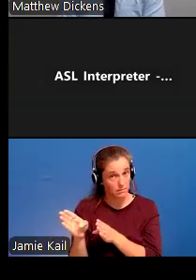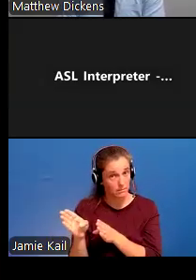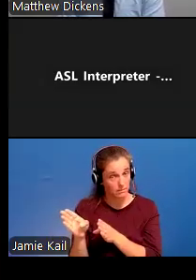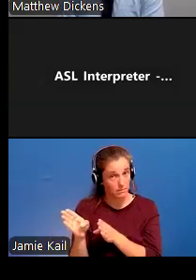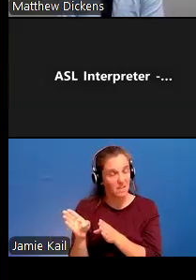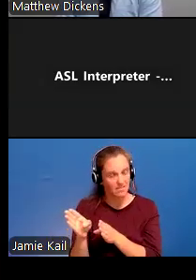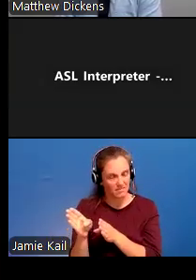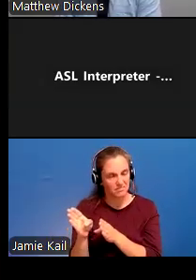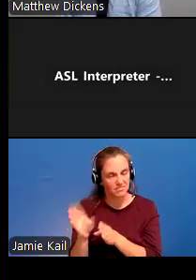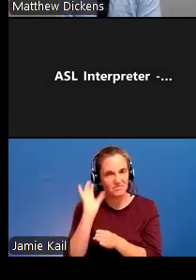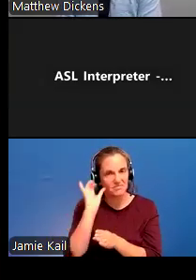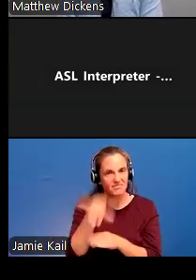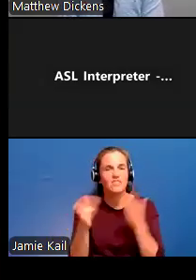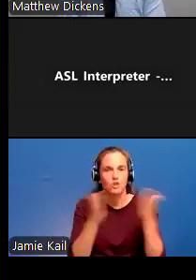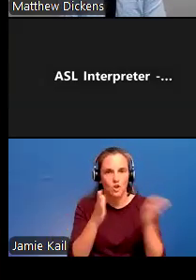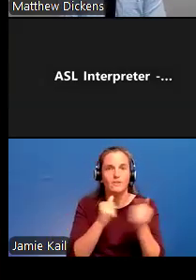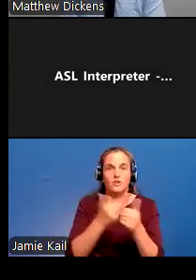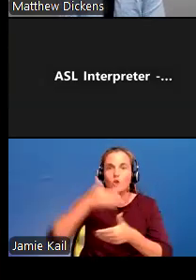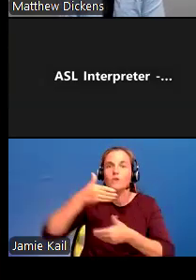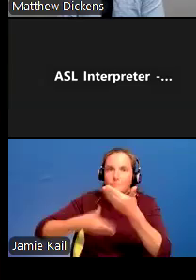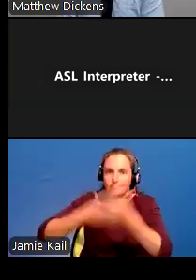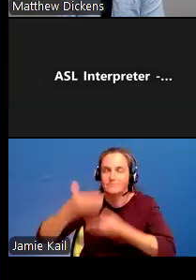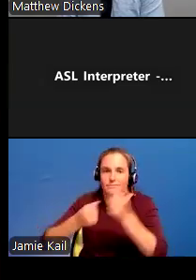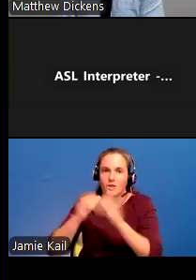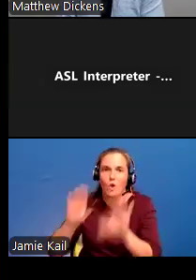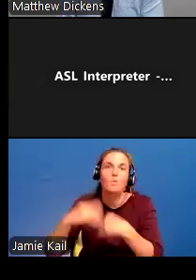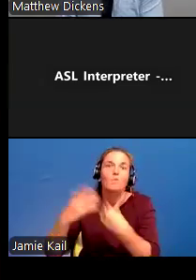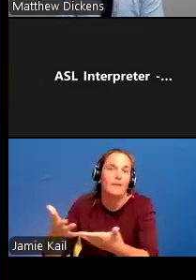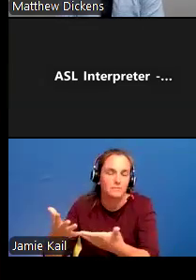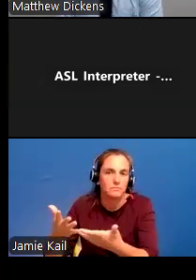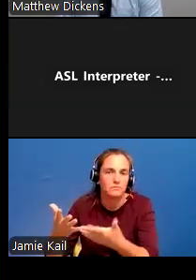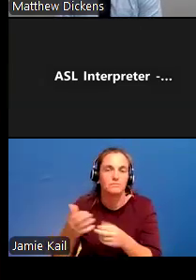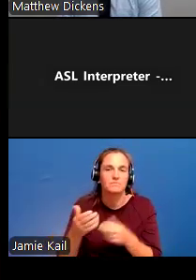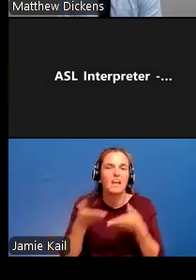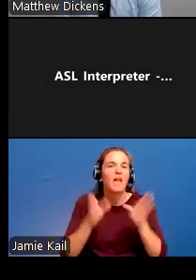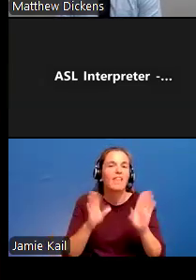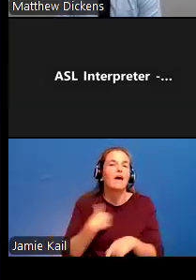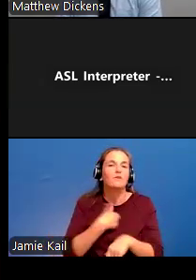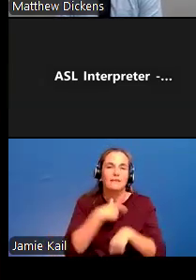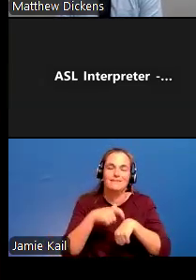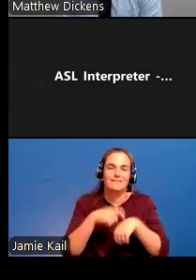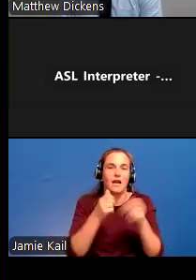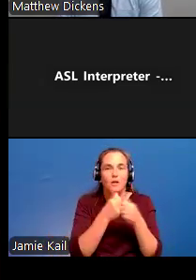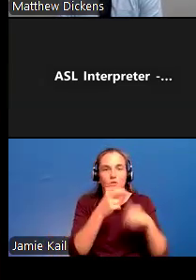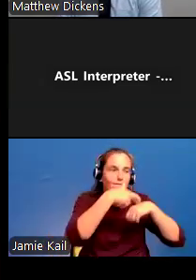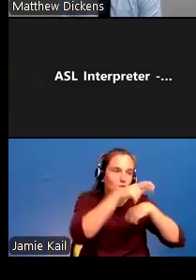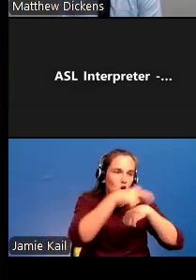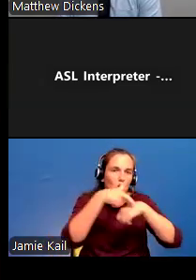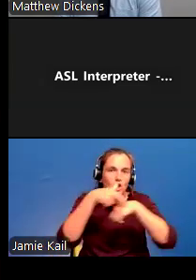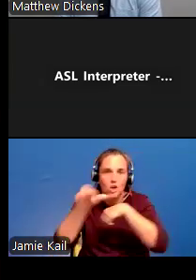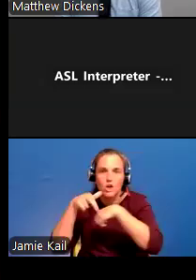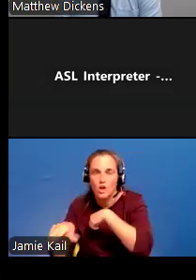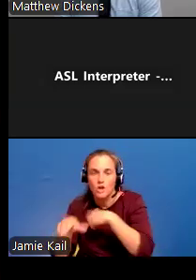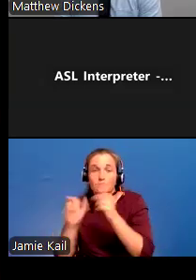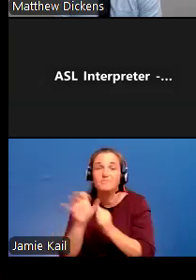the services are moving along as they should. It allows us time to make referrals, to engage other entities, and to